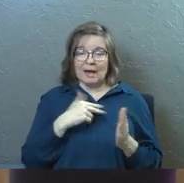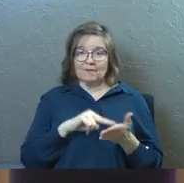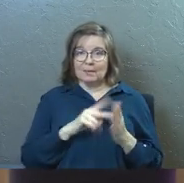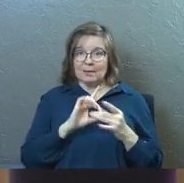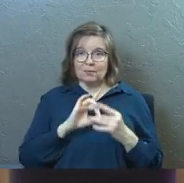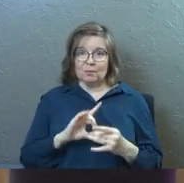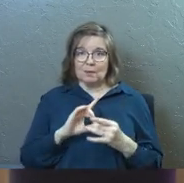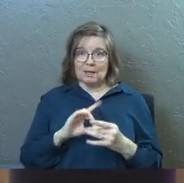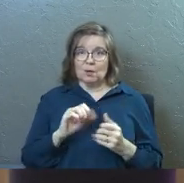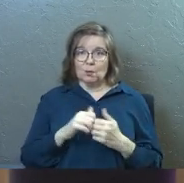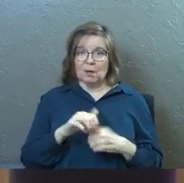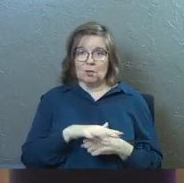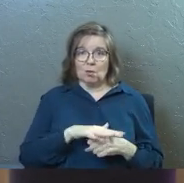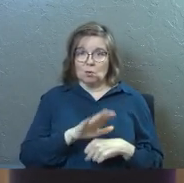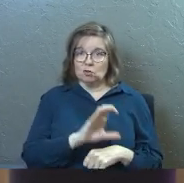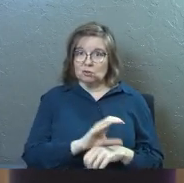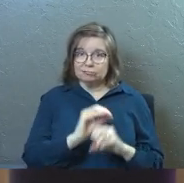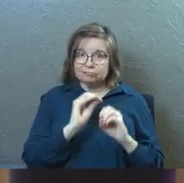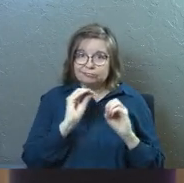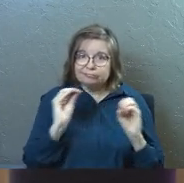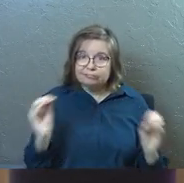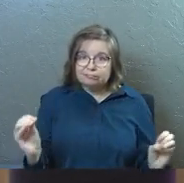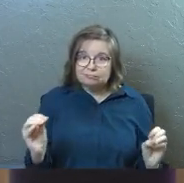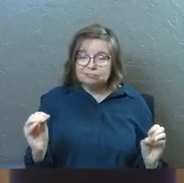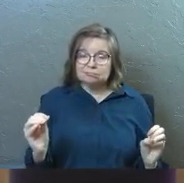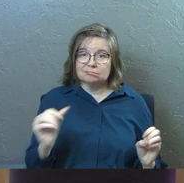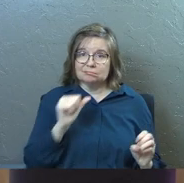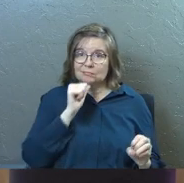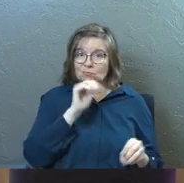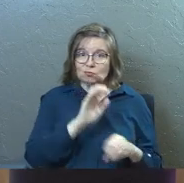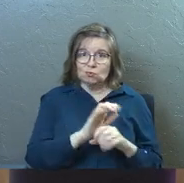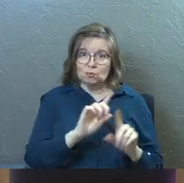meaningful relationship with a local church, unchurched.